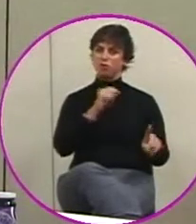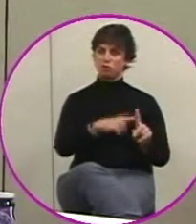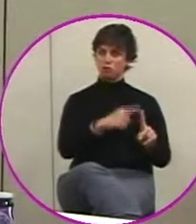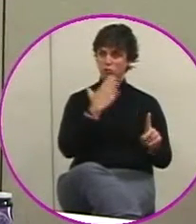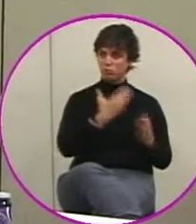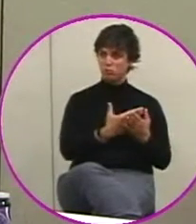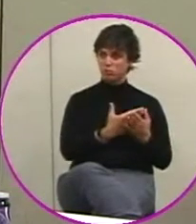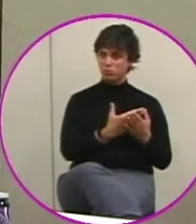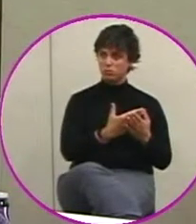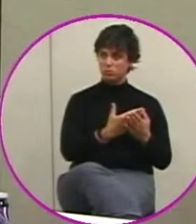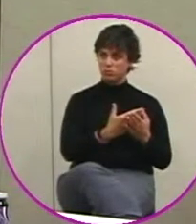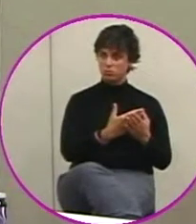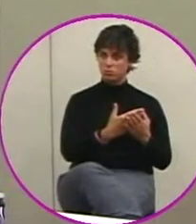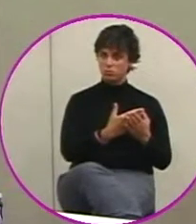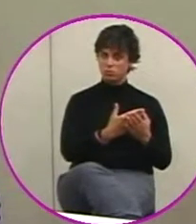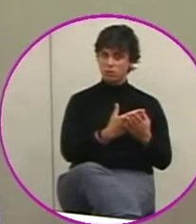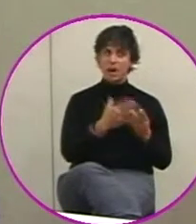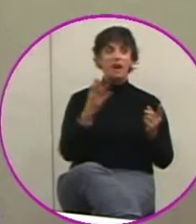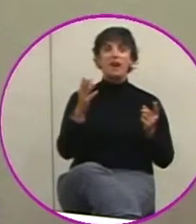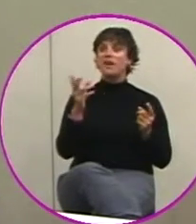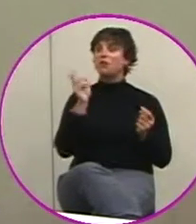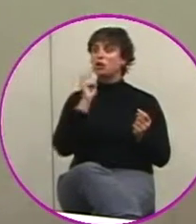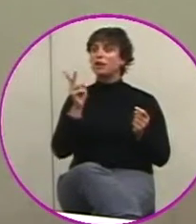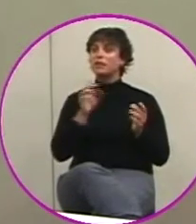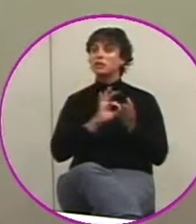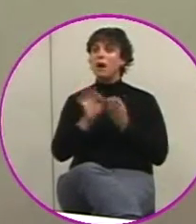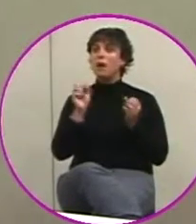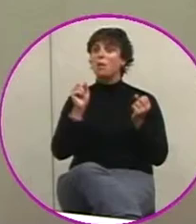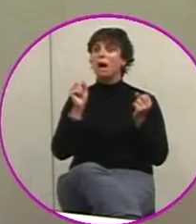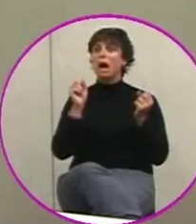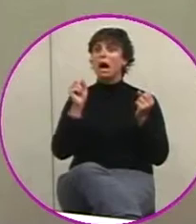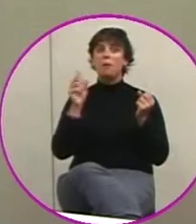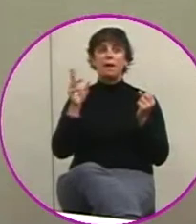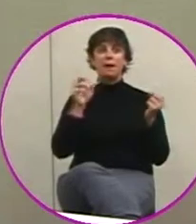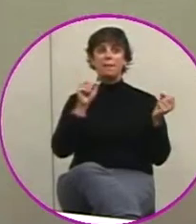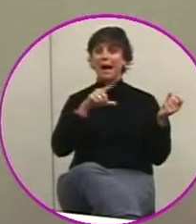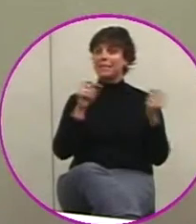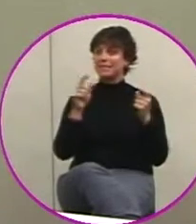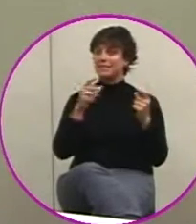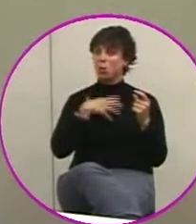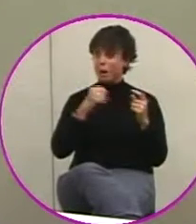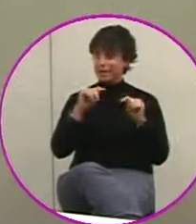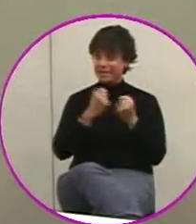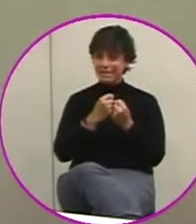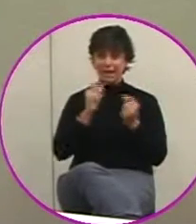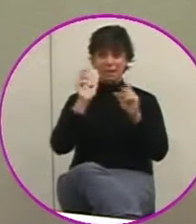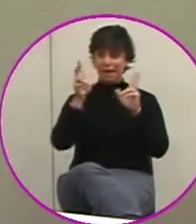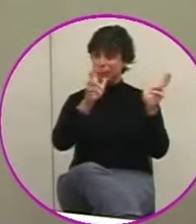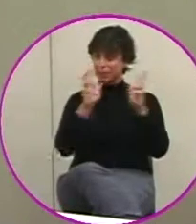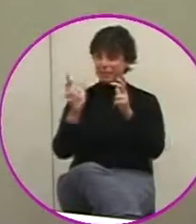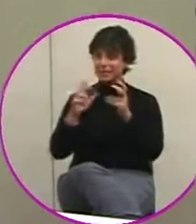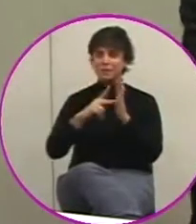looking to count how many passes the white team makes, you're going to miss the moonwalking bear.